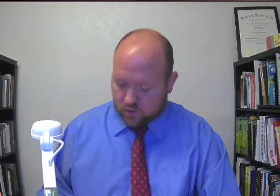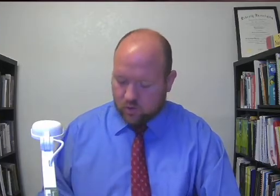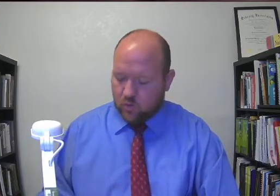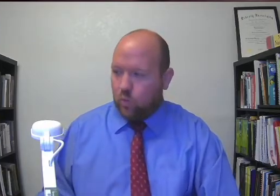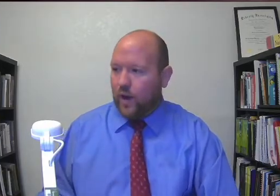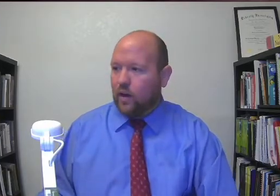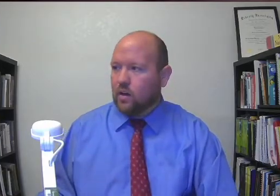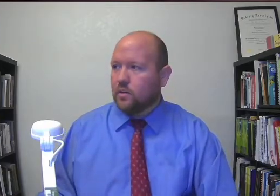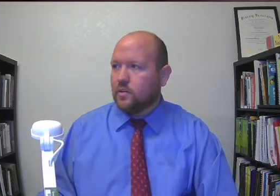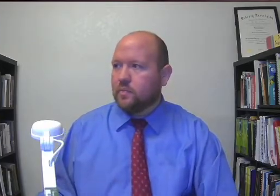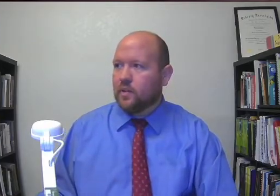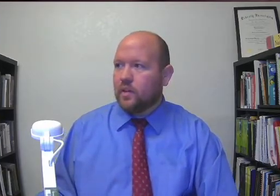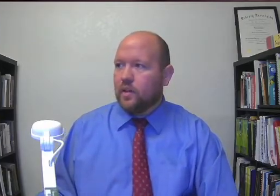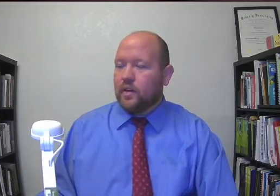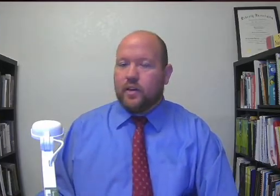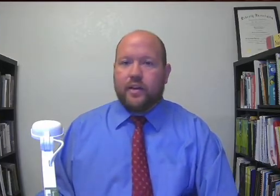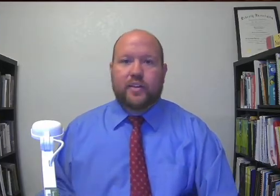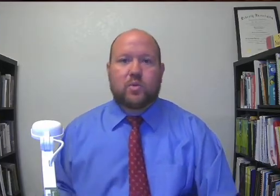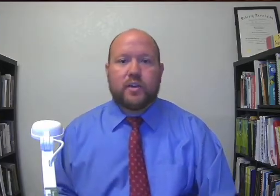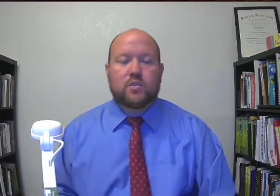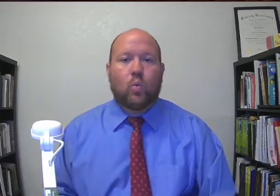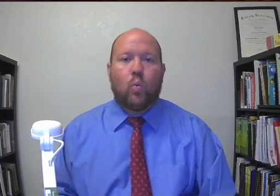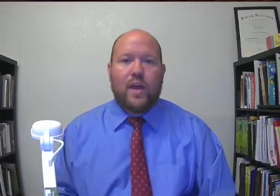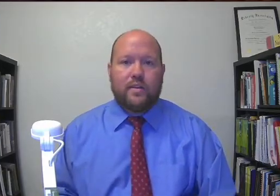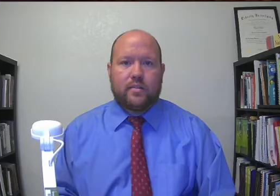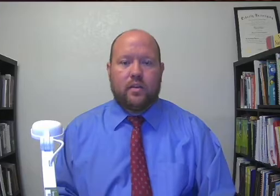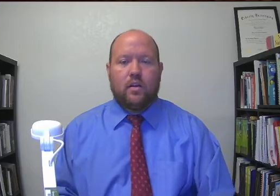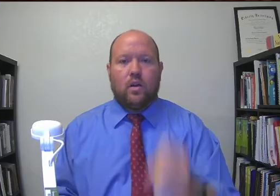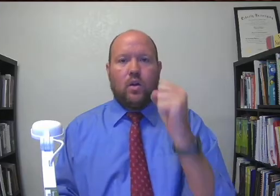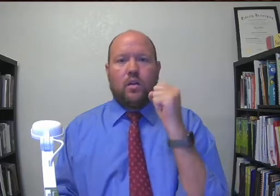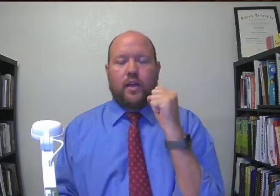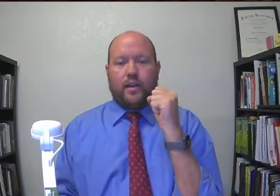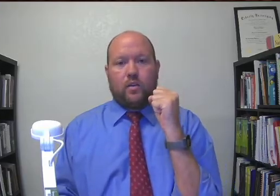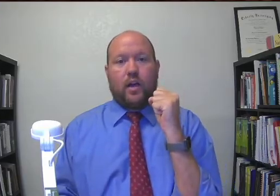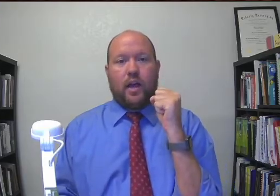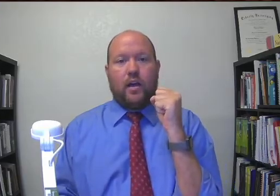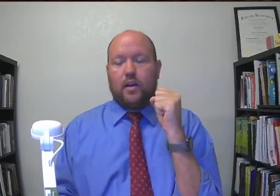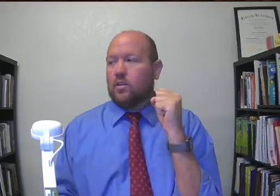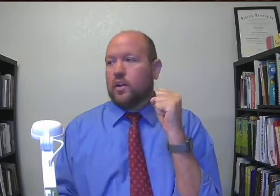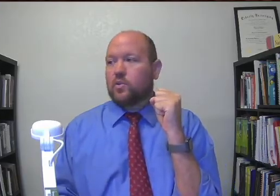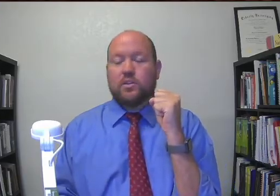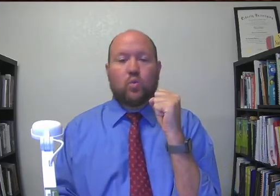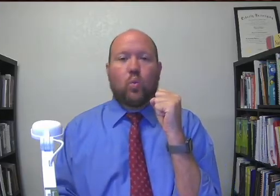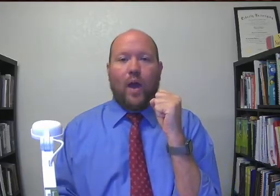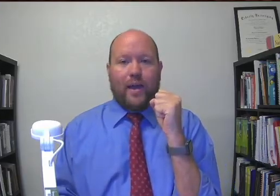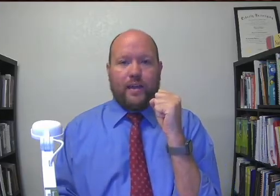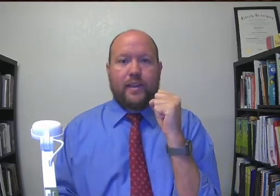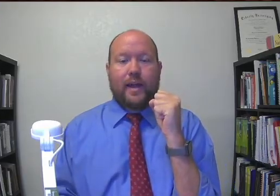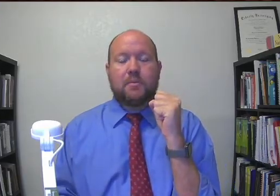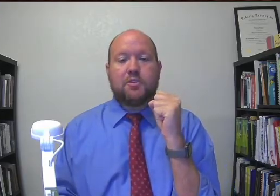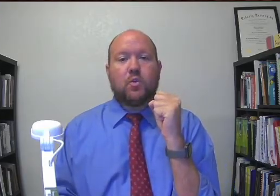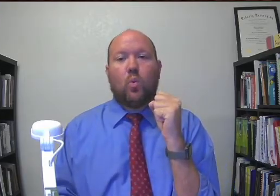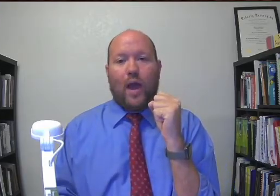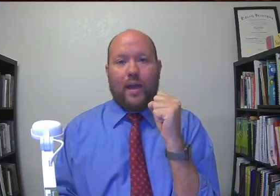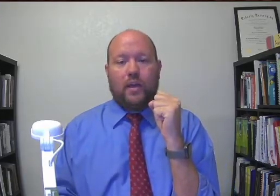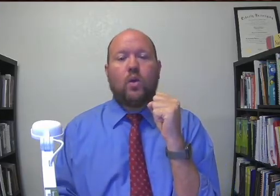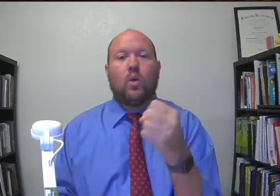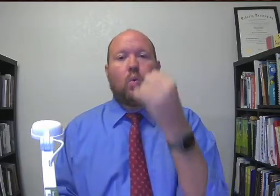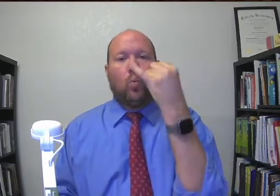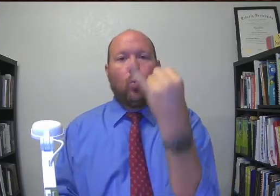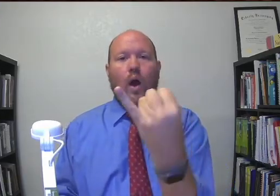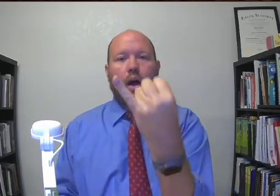W-A-E-R. Where. Next word is weight. Like, or next word is weigh. Like, how much do you